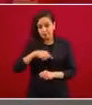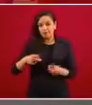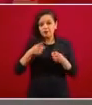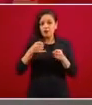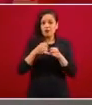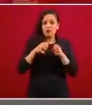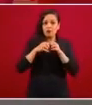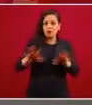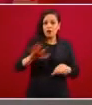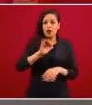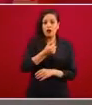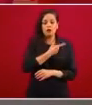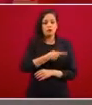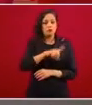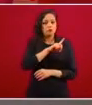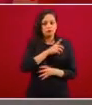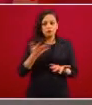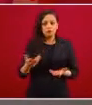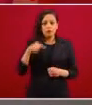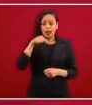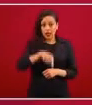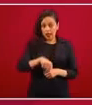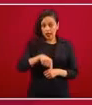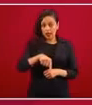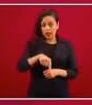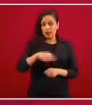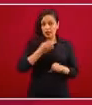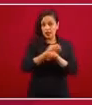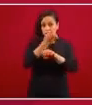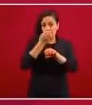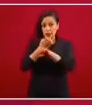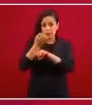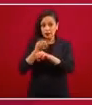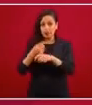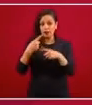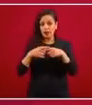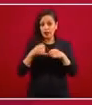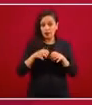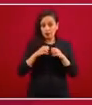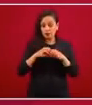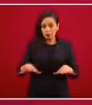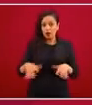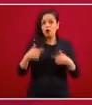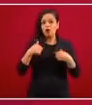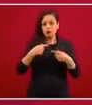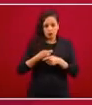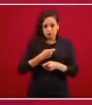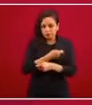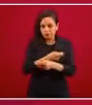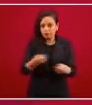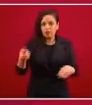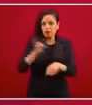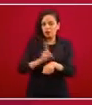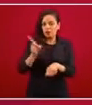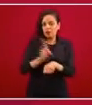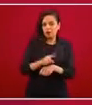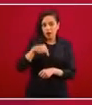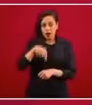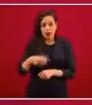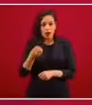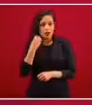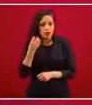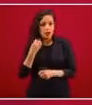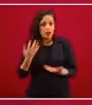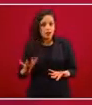information. I am providing a voice indirectly to the state authorities, because it is the information provided